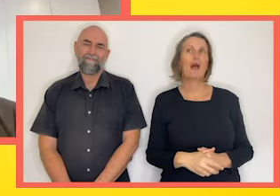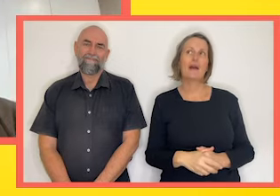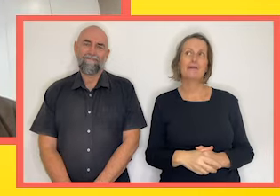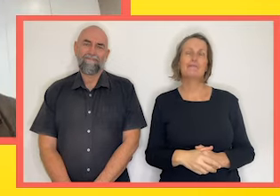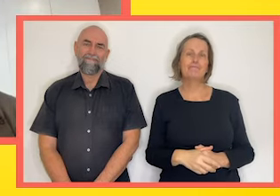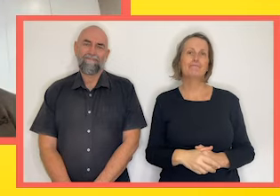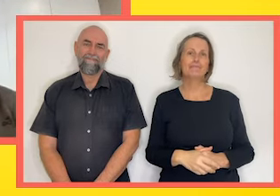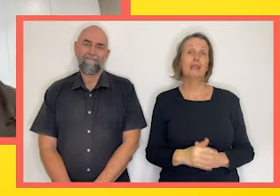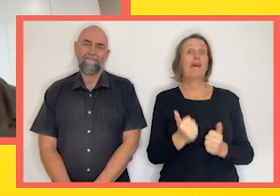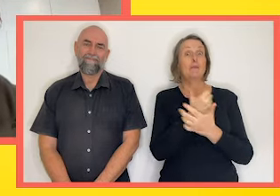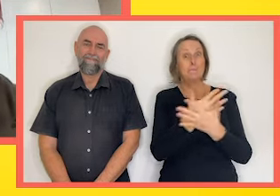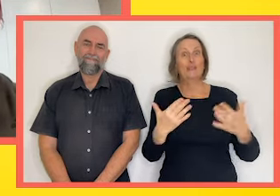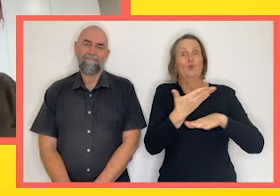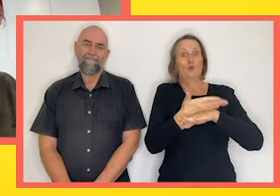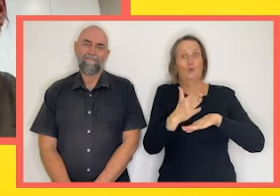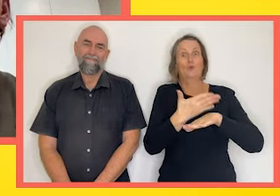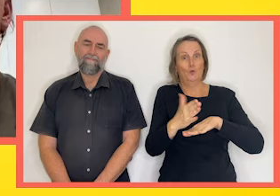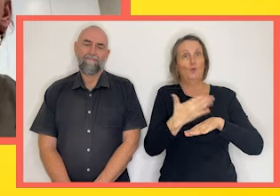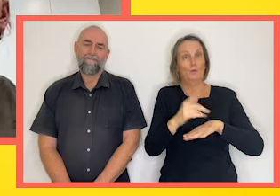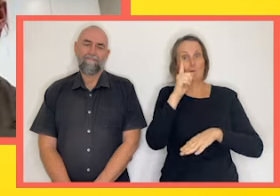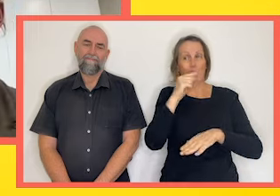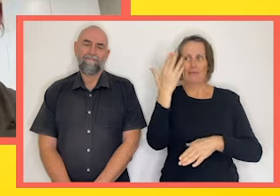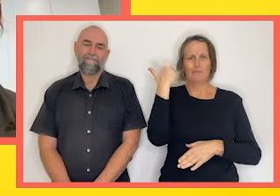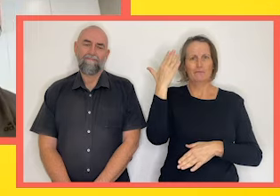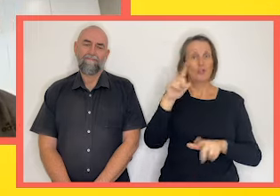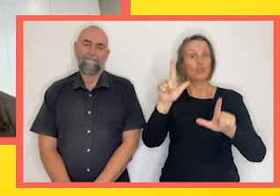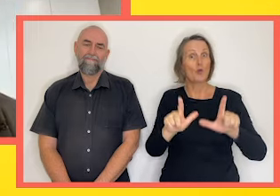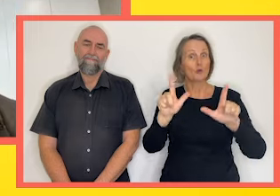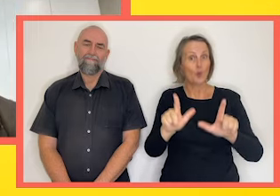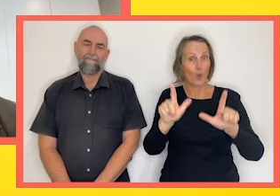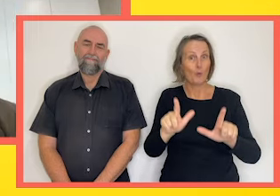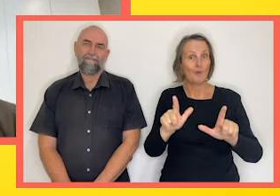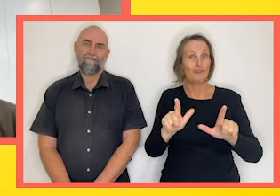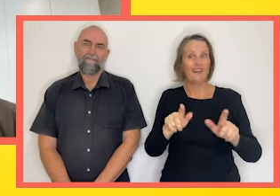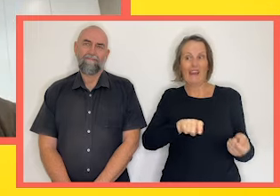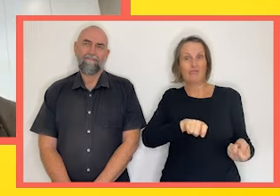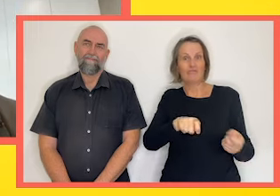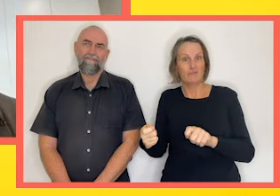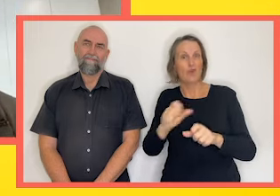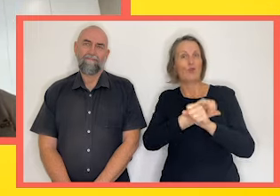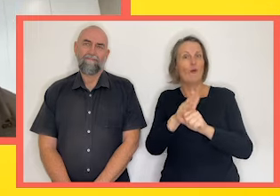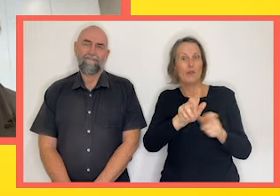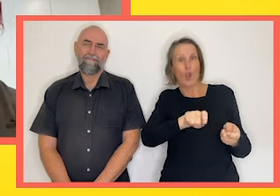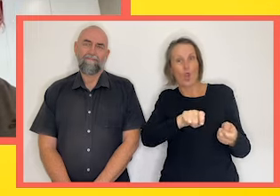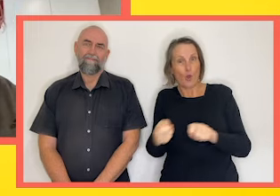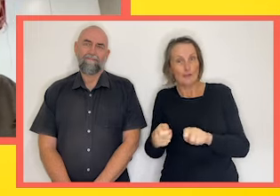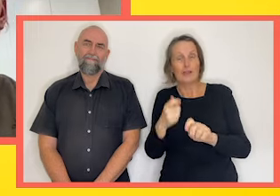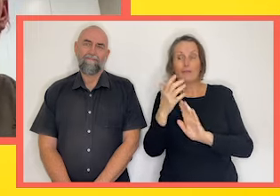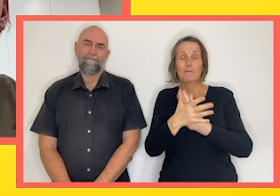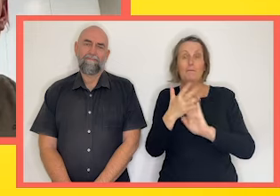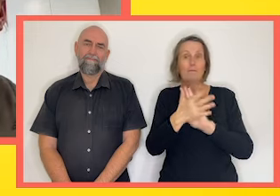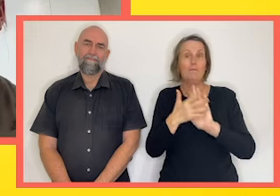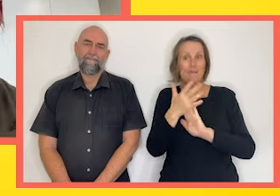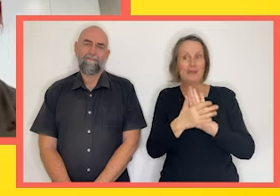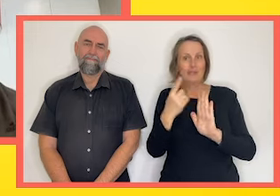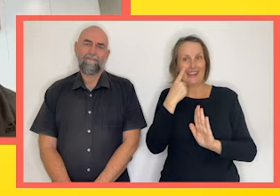There's a lot coming through at the moment. I think after Tokyo, especially in lockdown, where the superstars